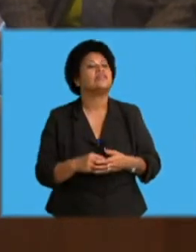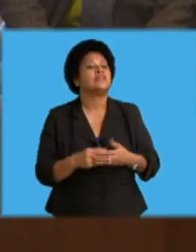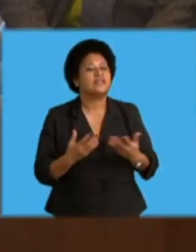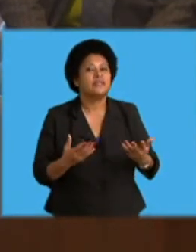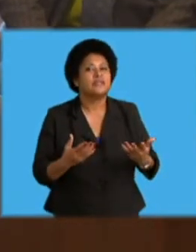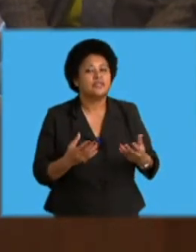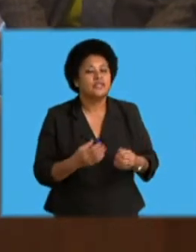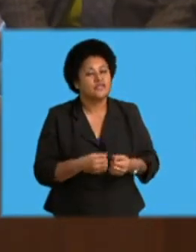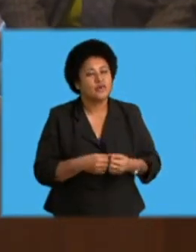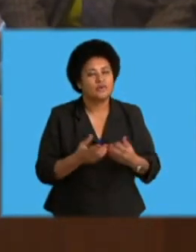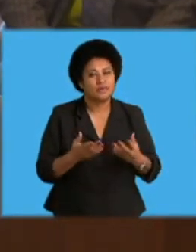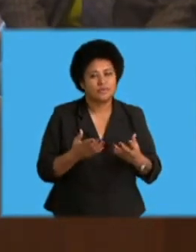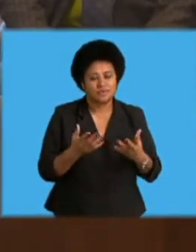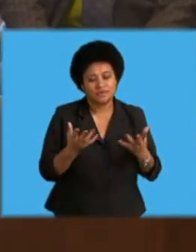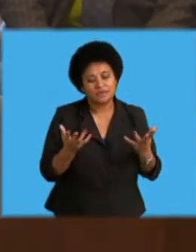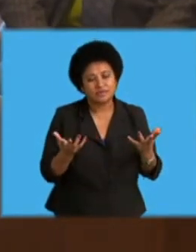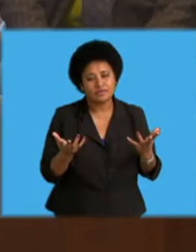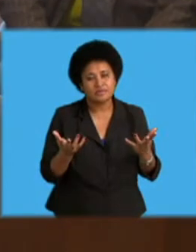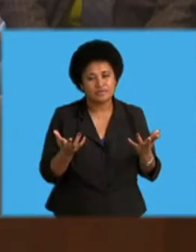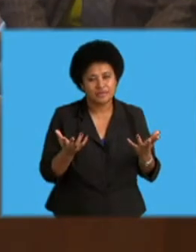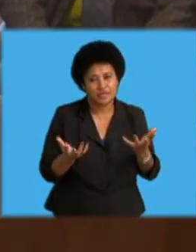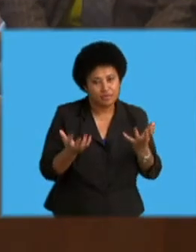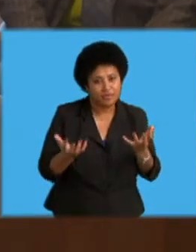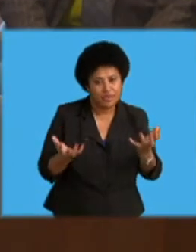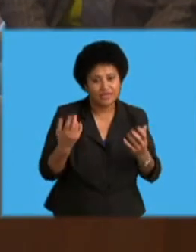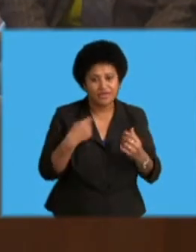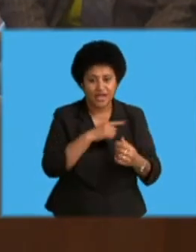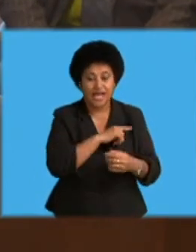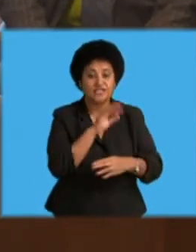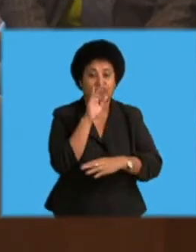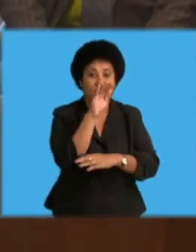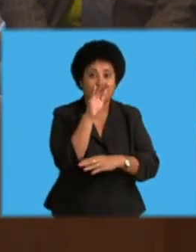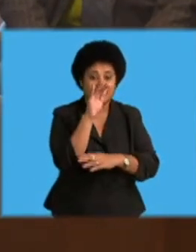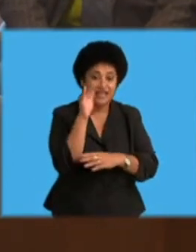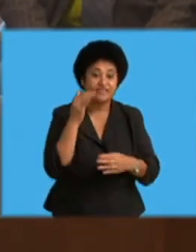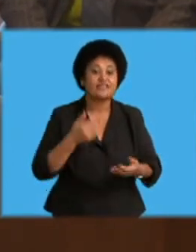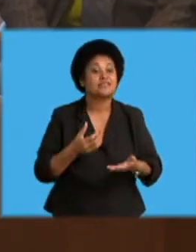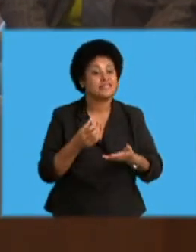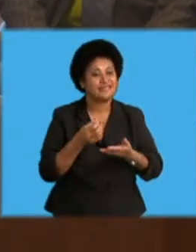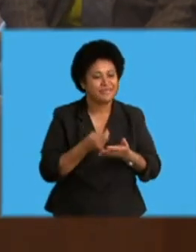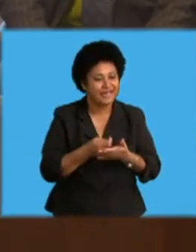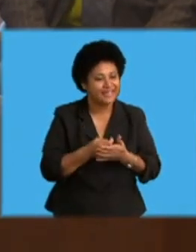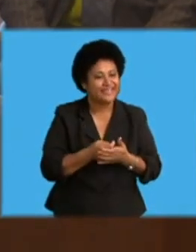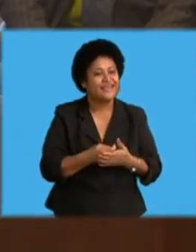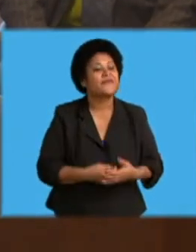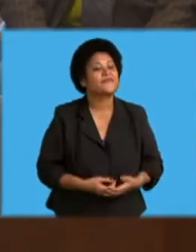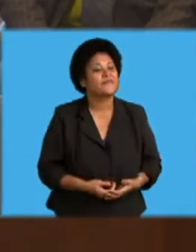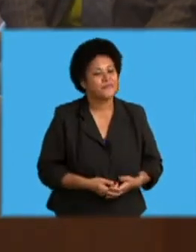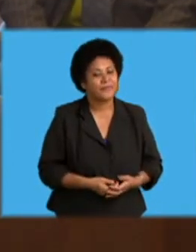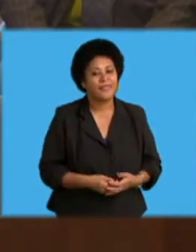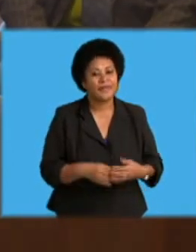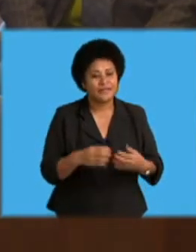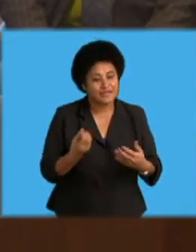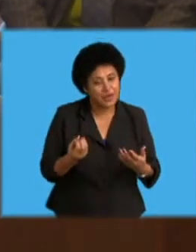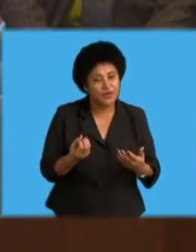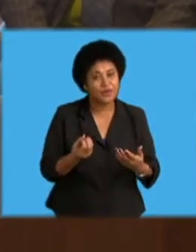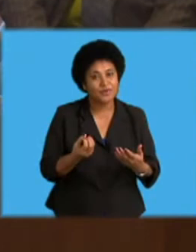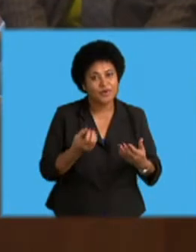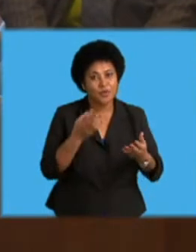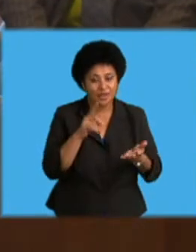of our foreign reserves. Madam Speaker, Fiji has a clean record in relation to all its debt